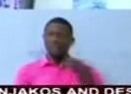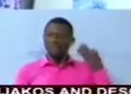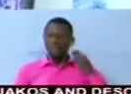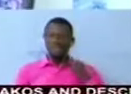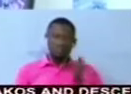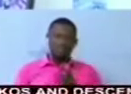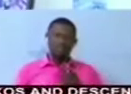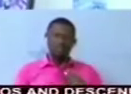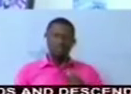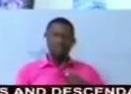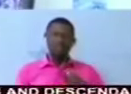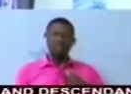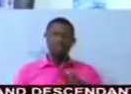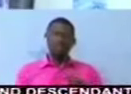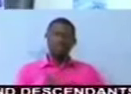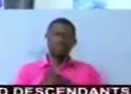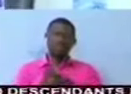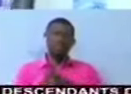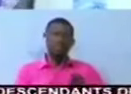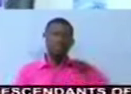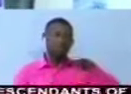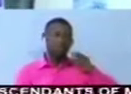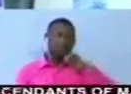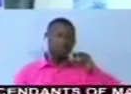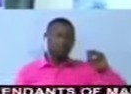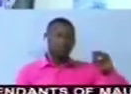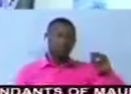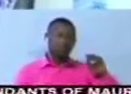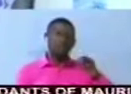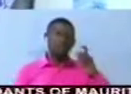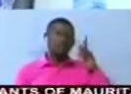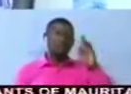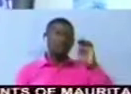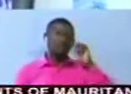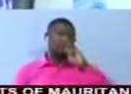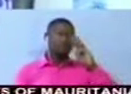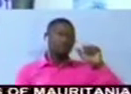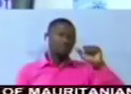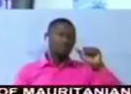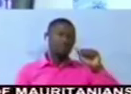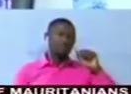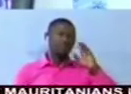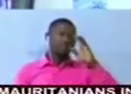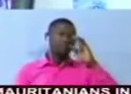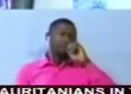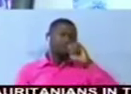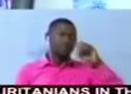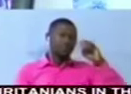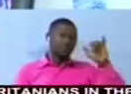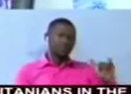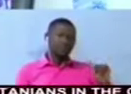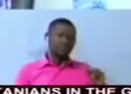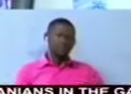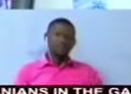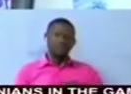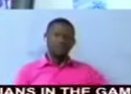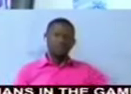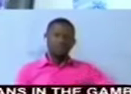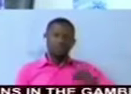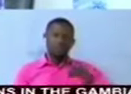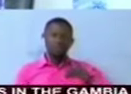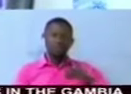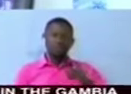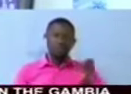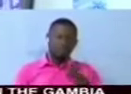NSS kébaasi. Mo mako yone container fekk generator ban ci biir. His son sent him a container when the generator was there. Ma